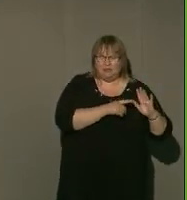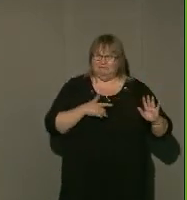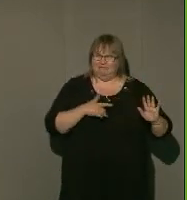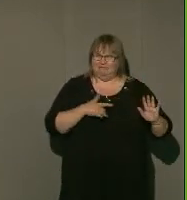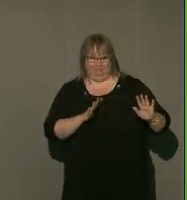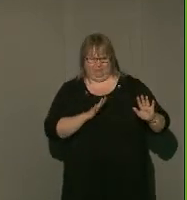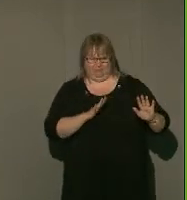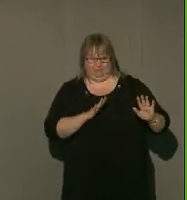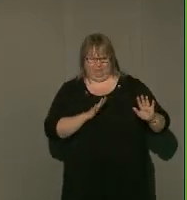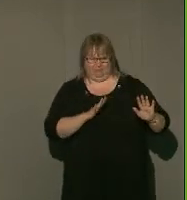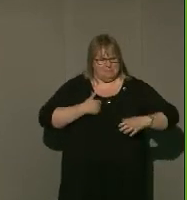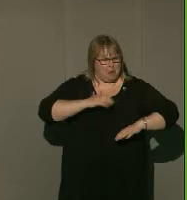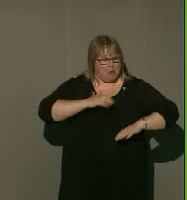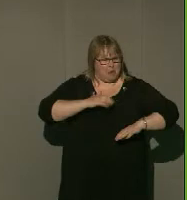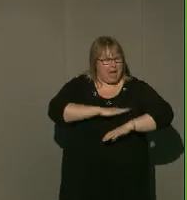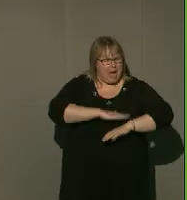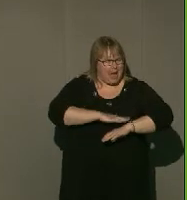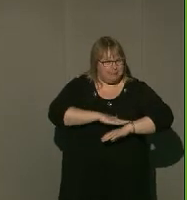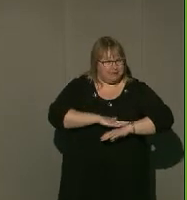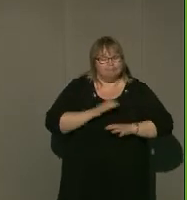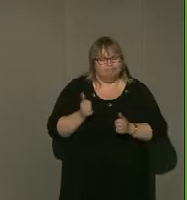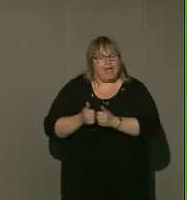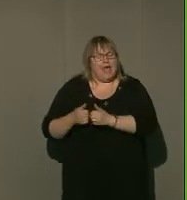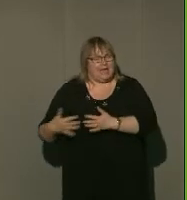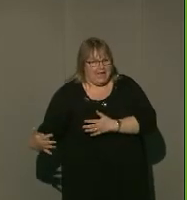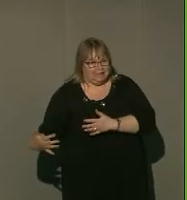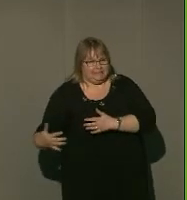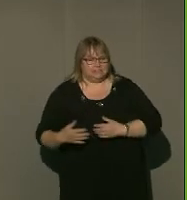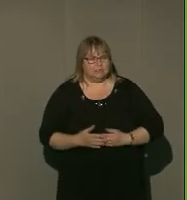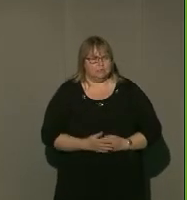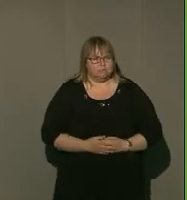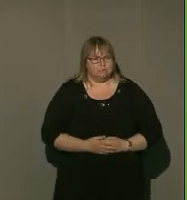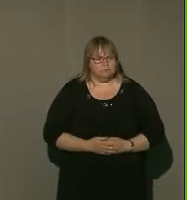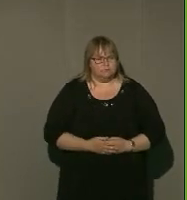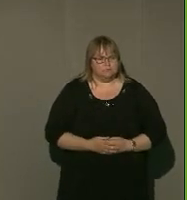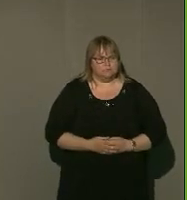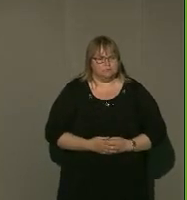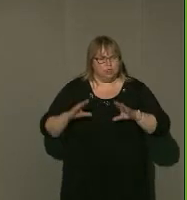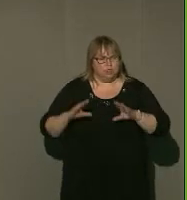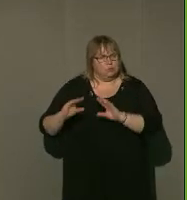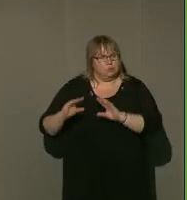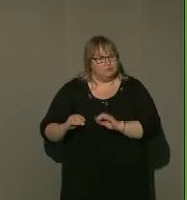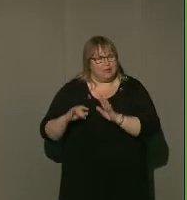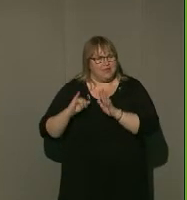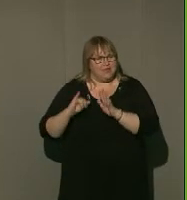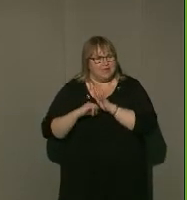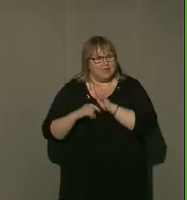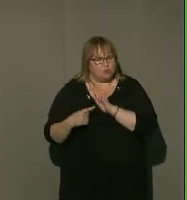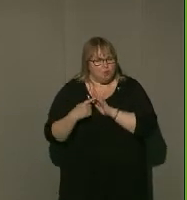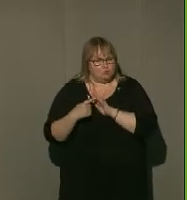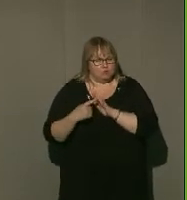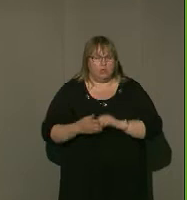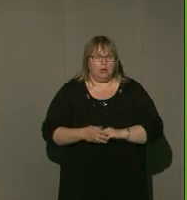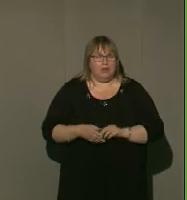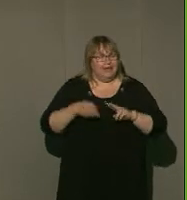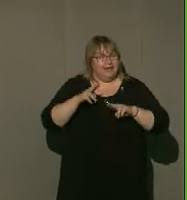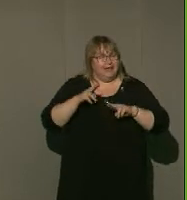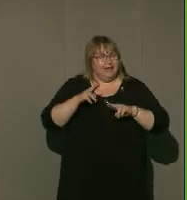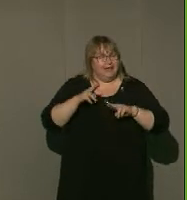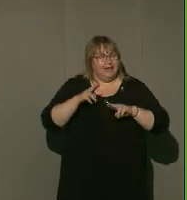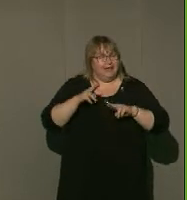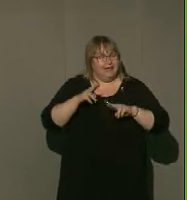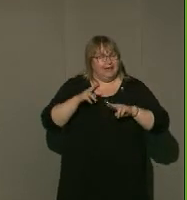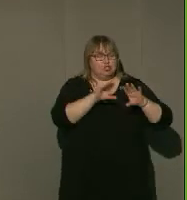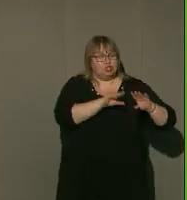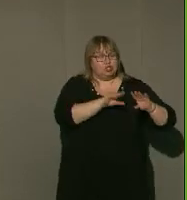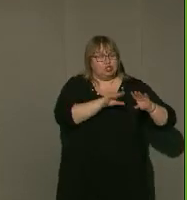use of conference's time, you vote against suspending standing orders. If the vote is to suspend standing orders,